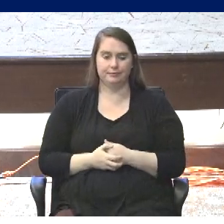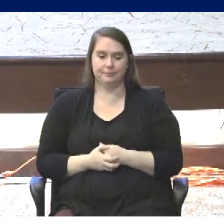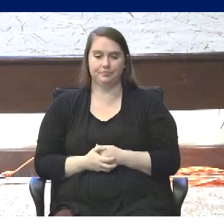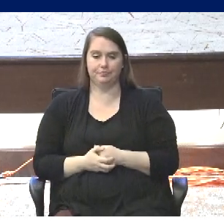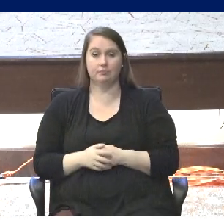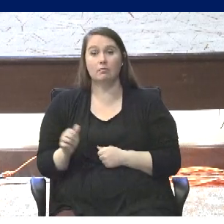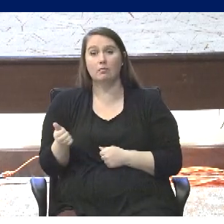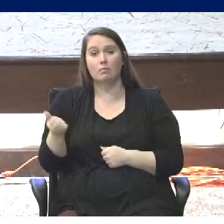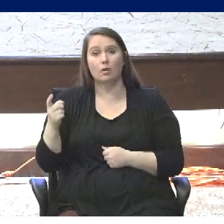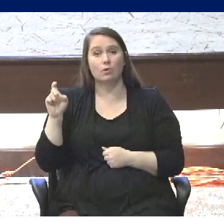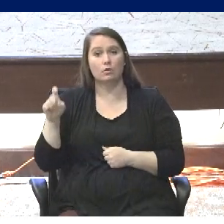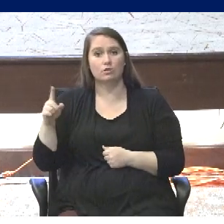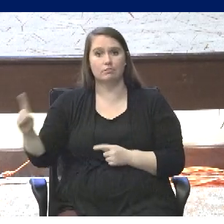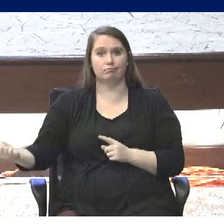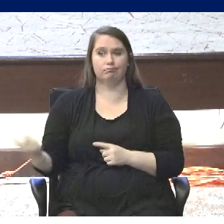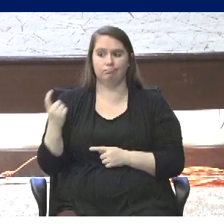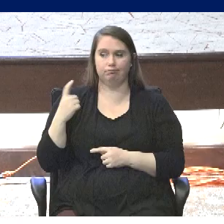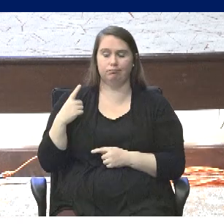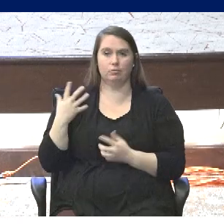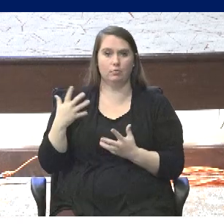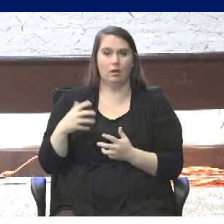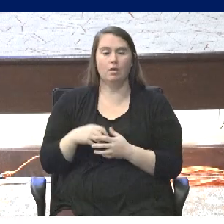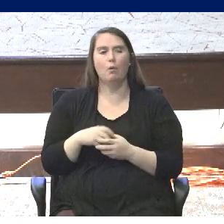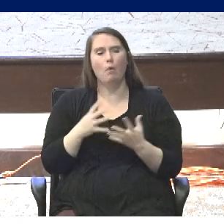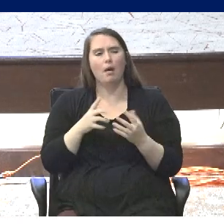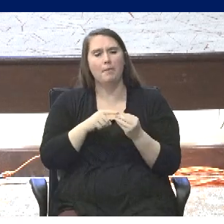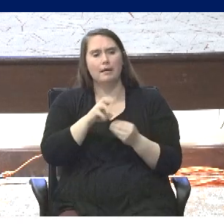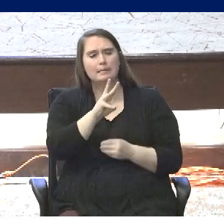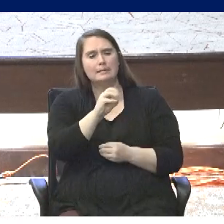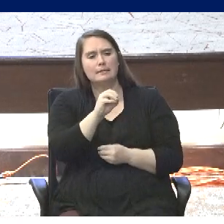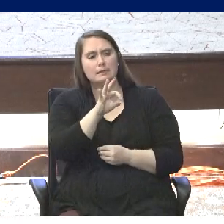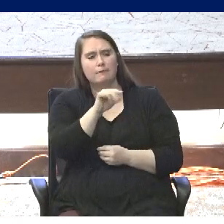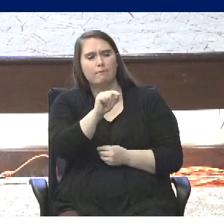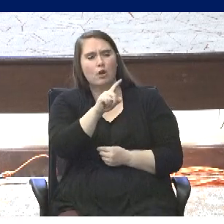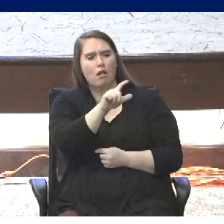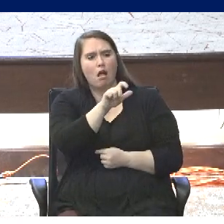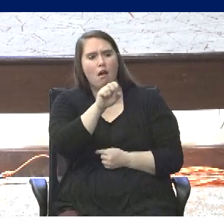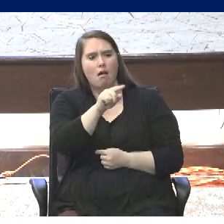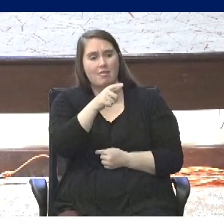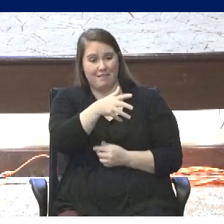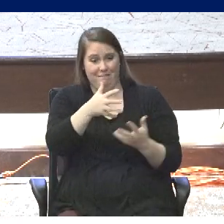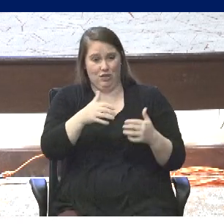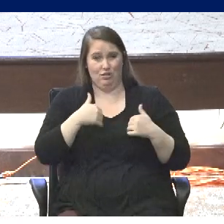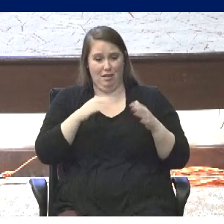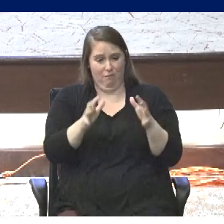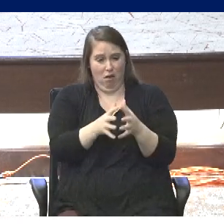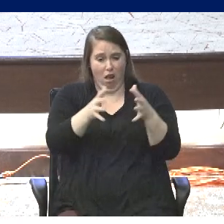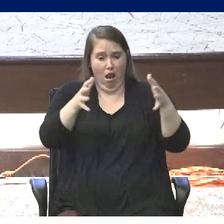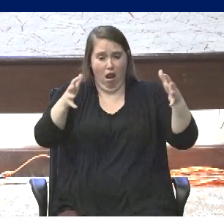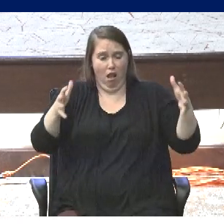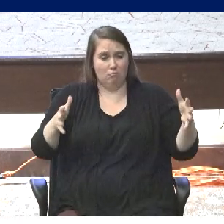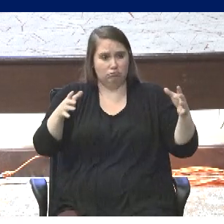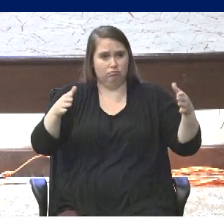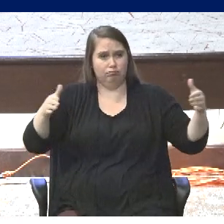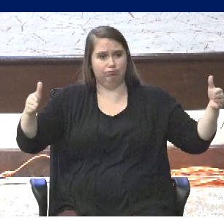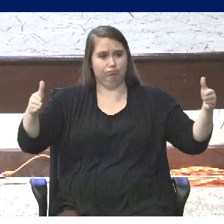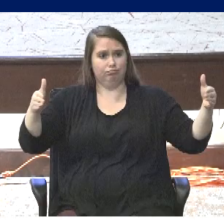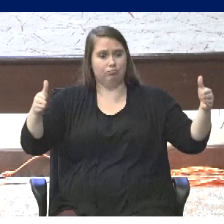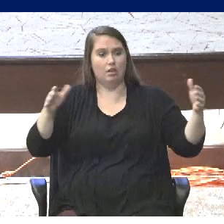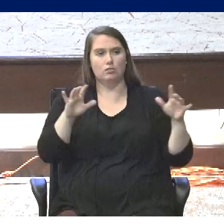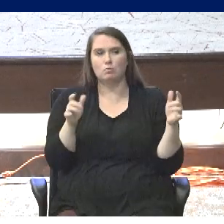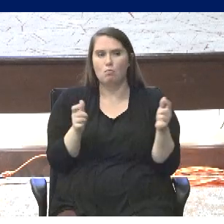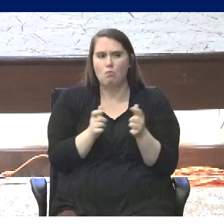question, though, that came up was, what about on 60-foot lots, where if we don't have as wide a lots, what does that do to the smaller